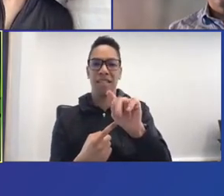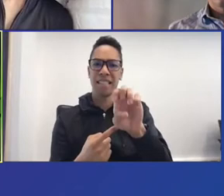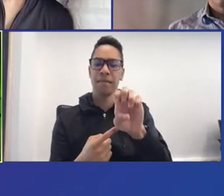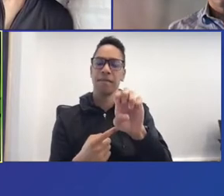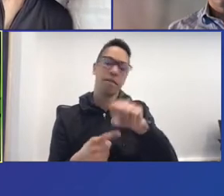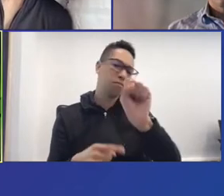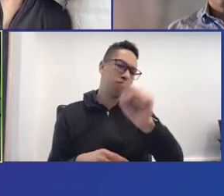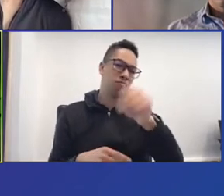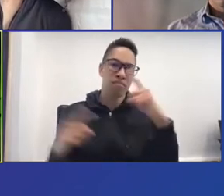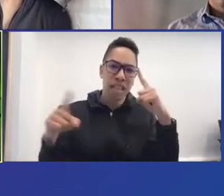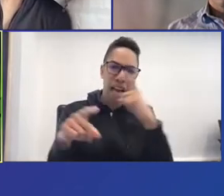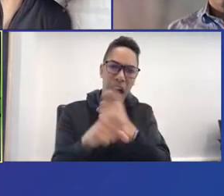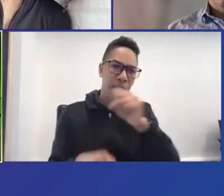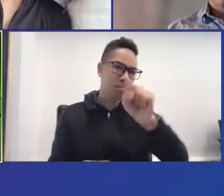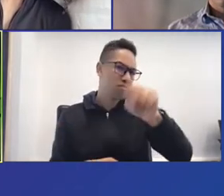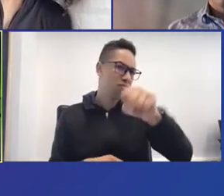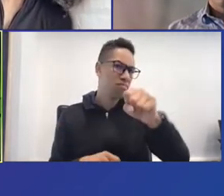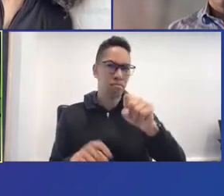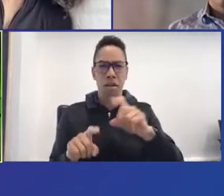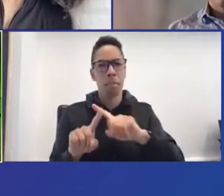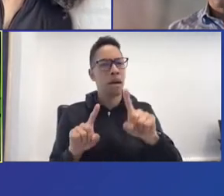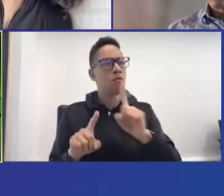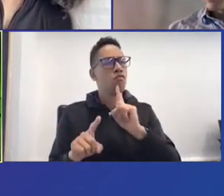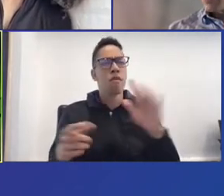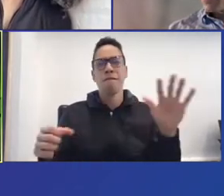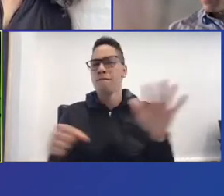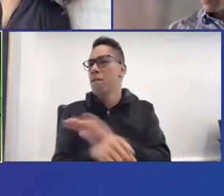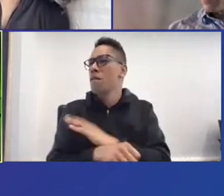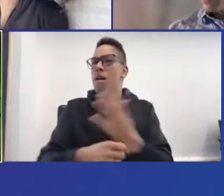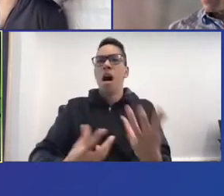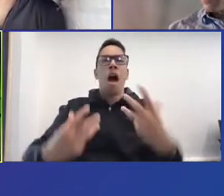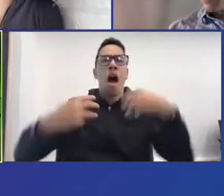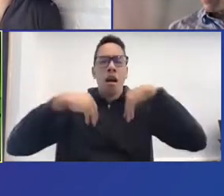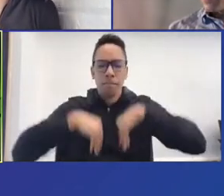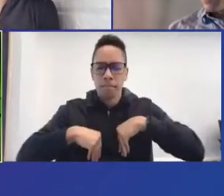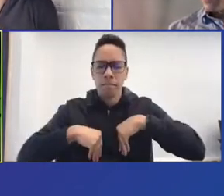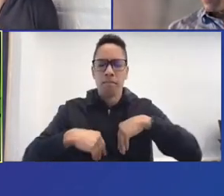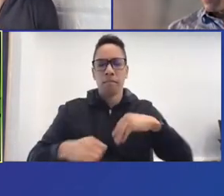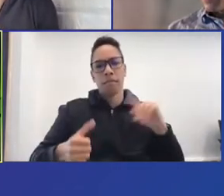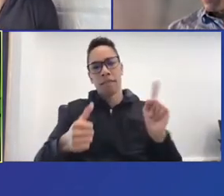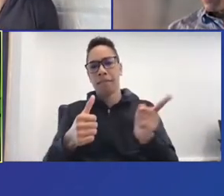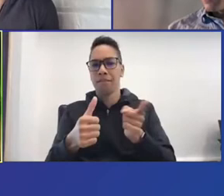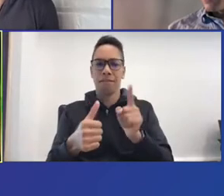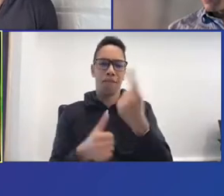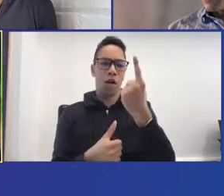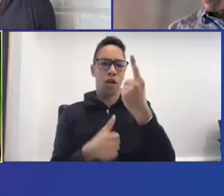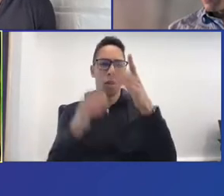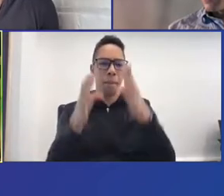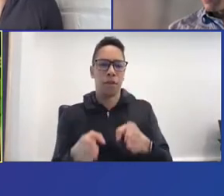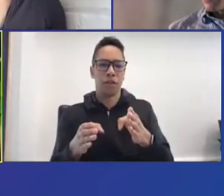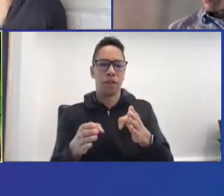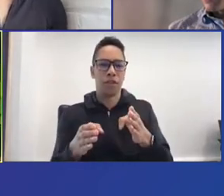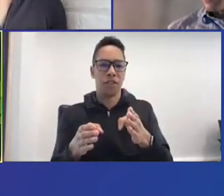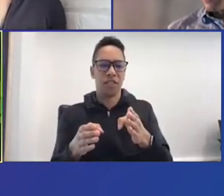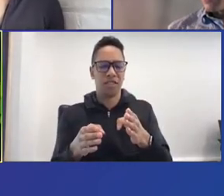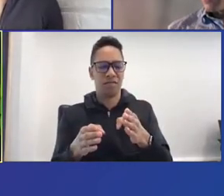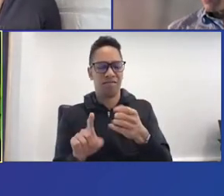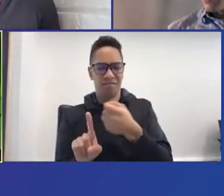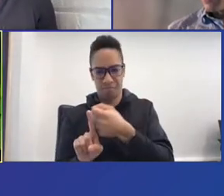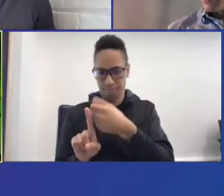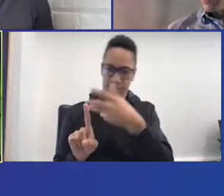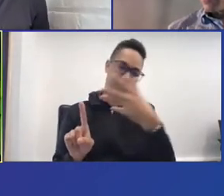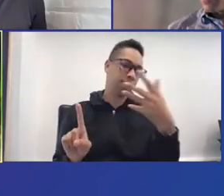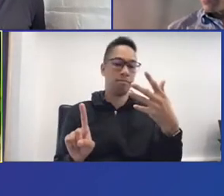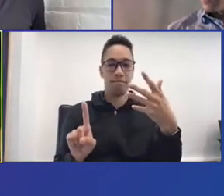so innately embodied in the first person that also is extended